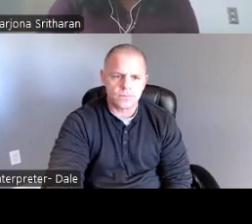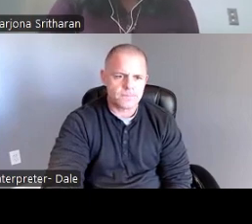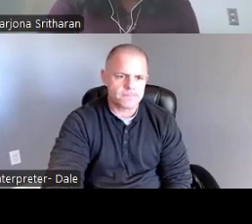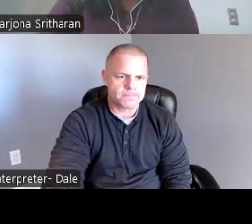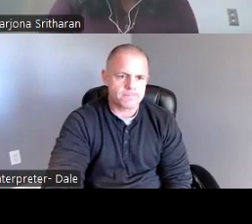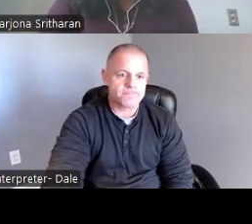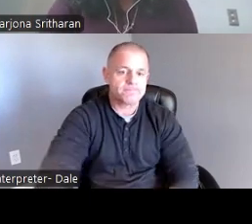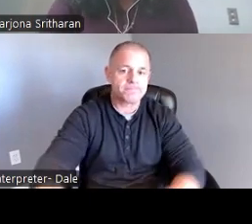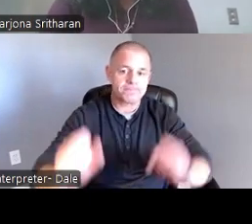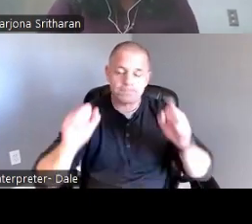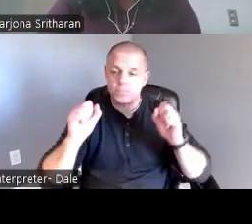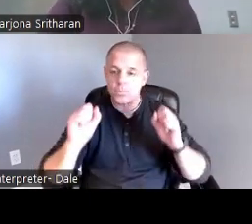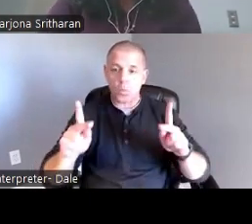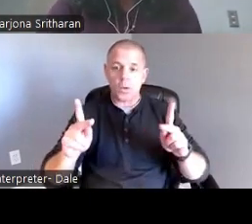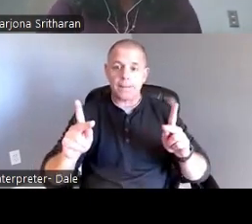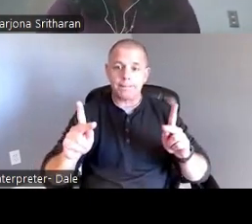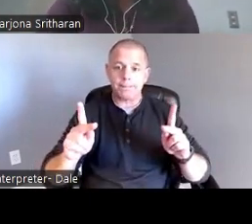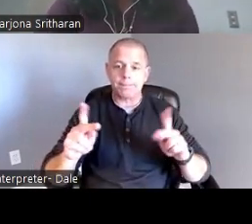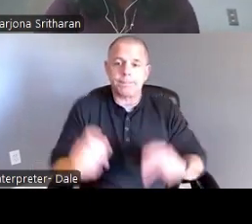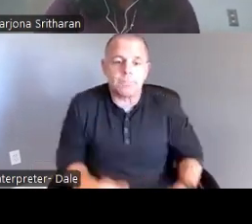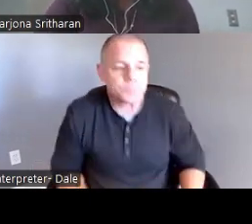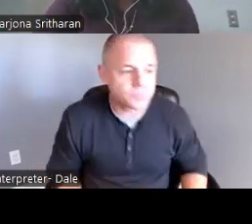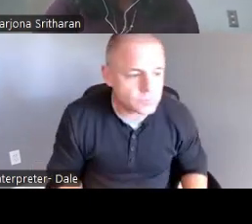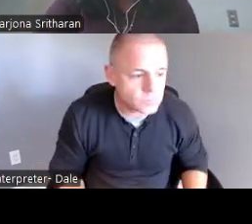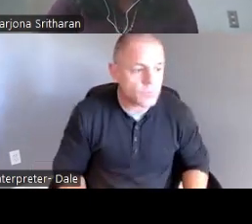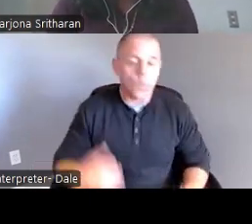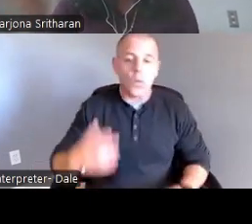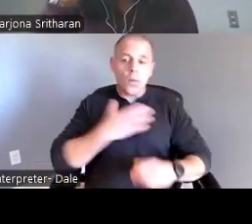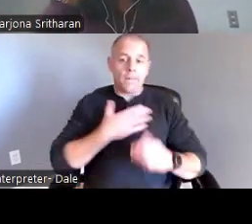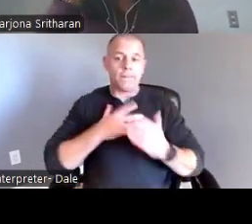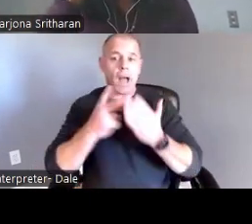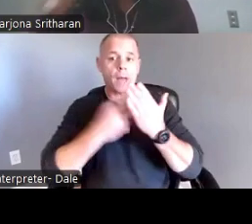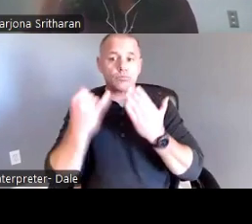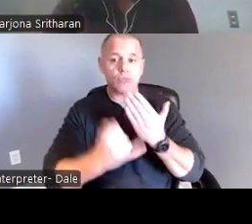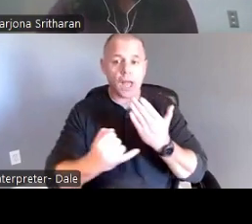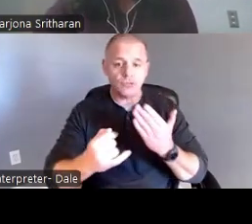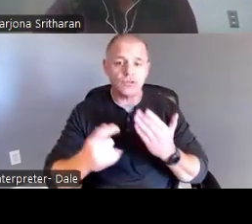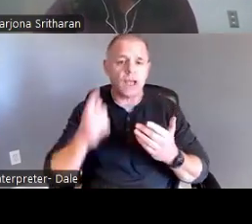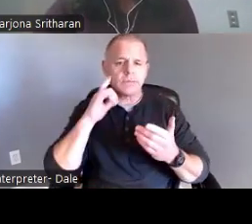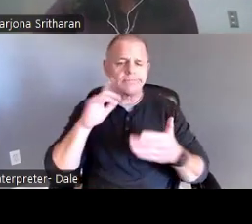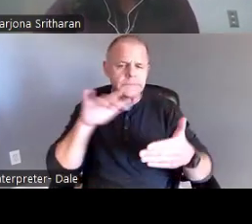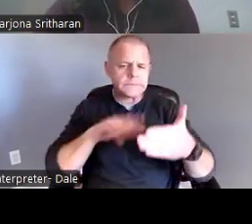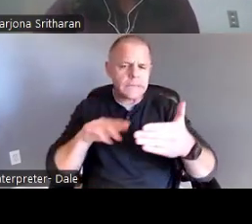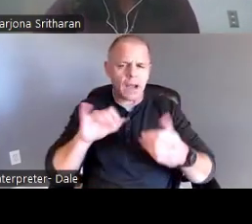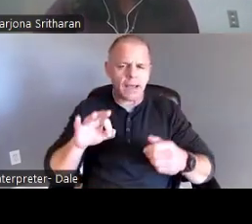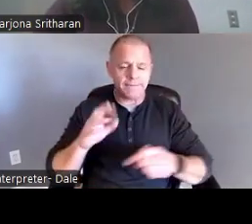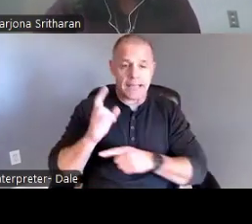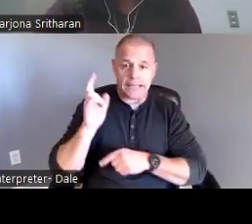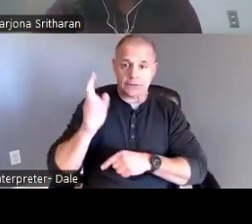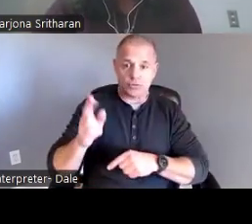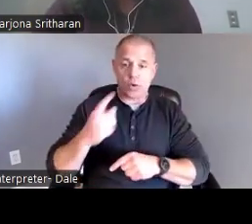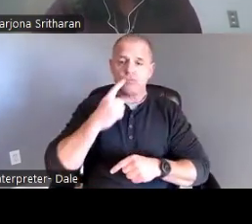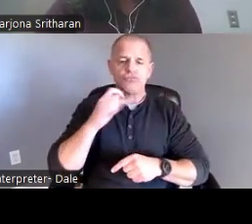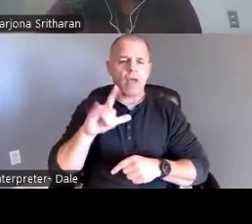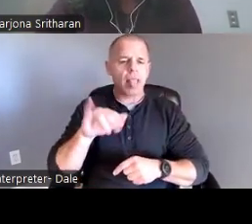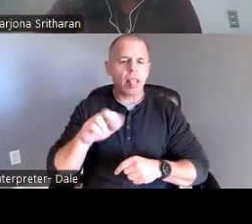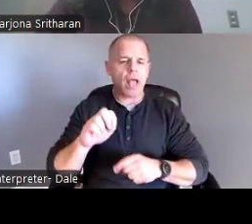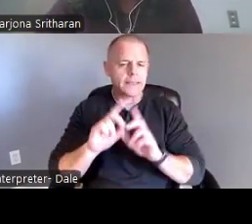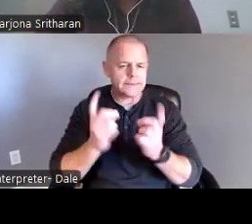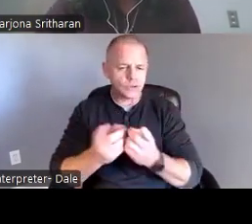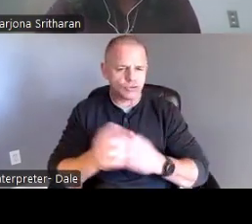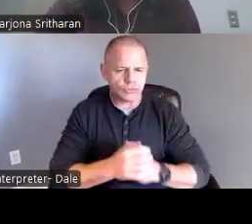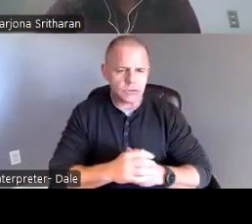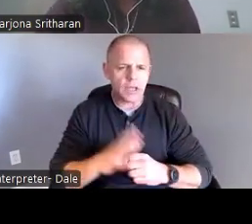Okay. So my project was a study of historically redlined districts and